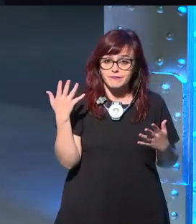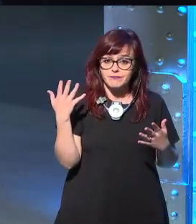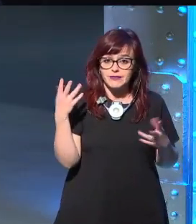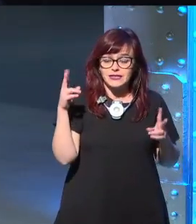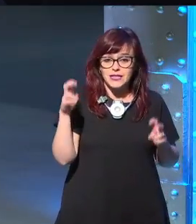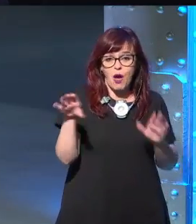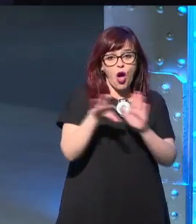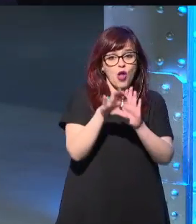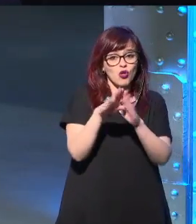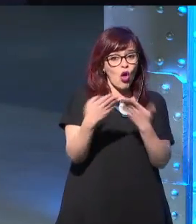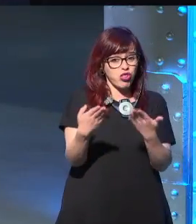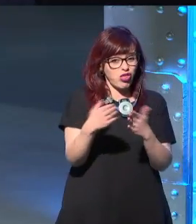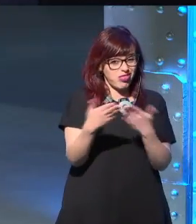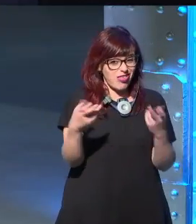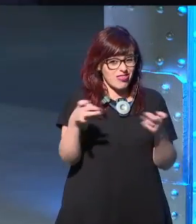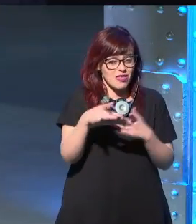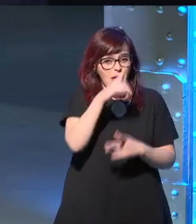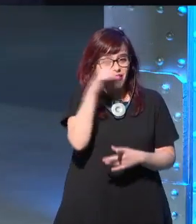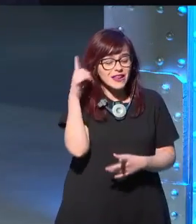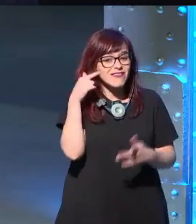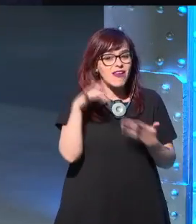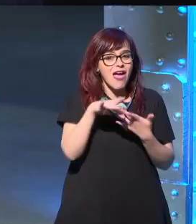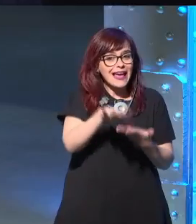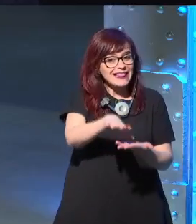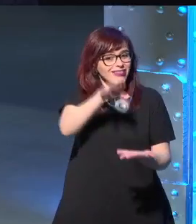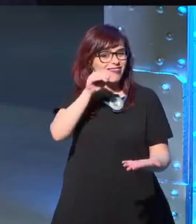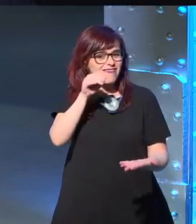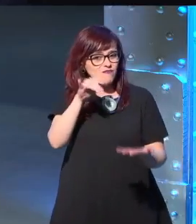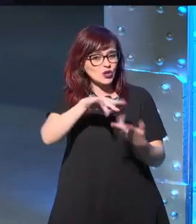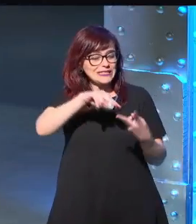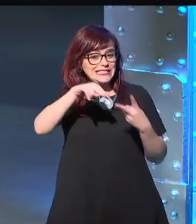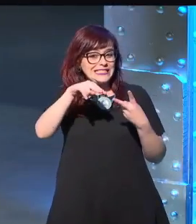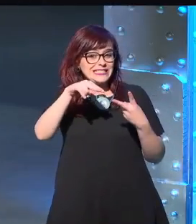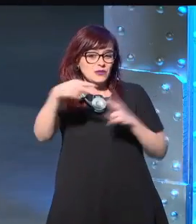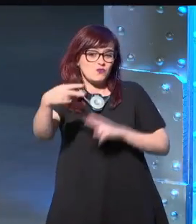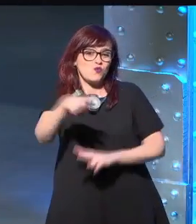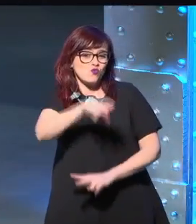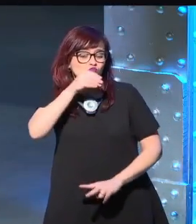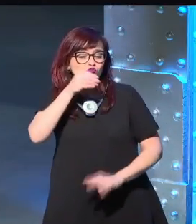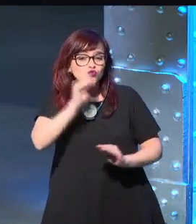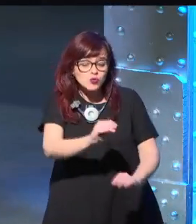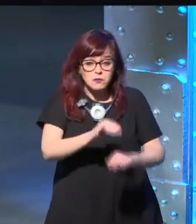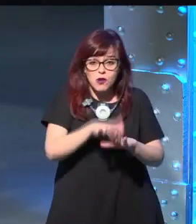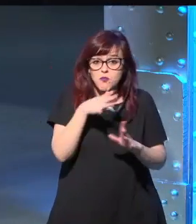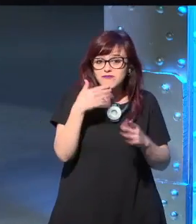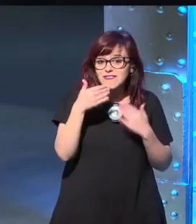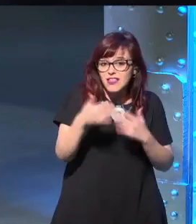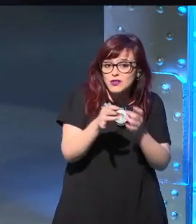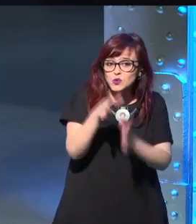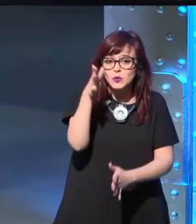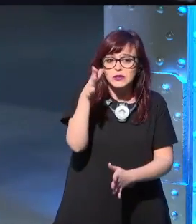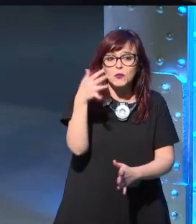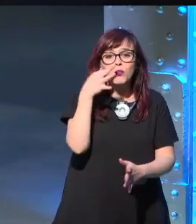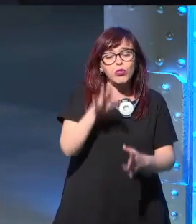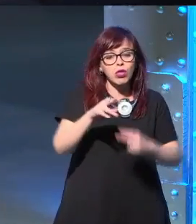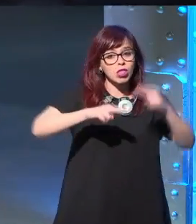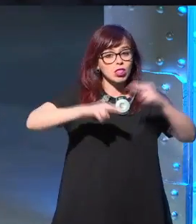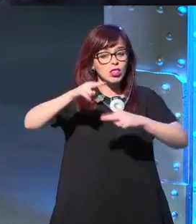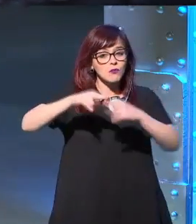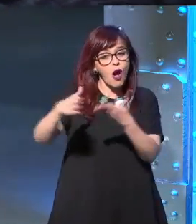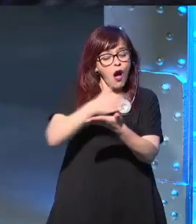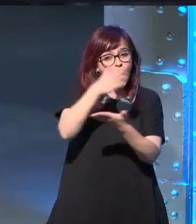hope that everywhere that they have these notebooks, they'll display them, and maybe we can bring together all the catalogs and put them together. Here is just a typical